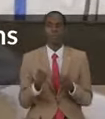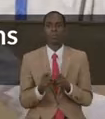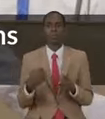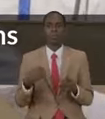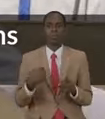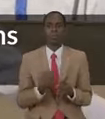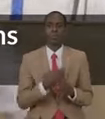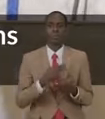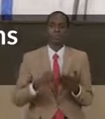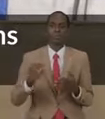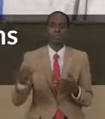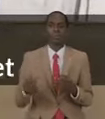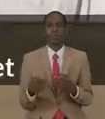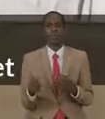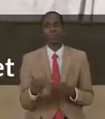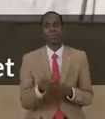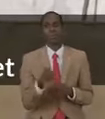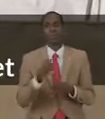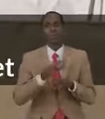others. Don't